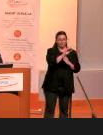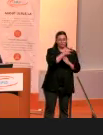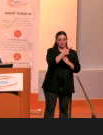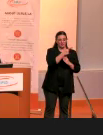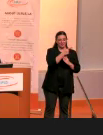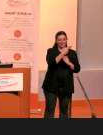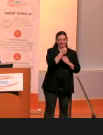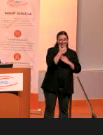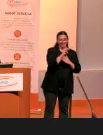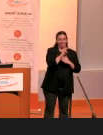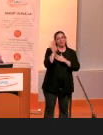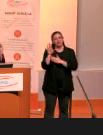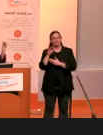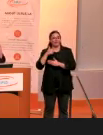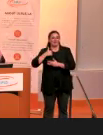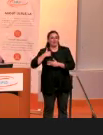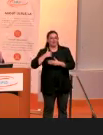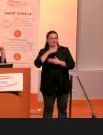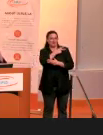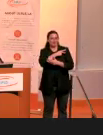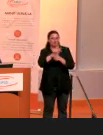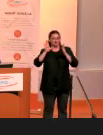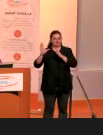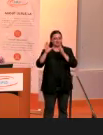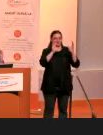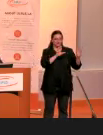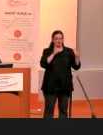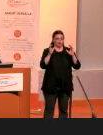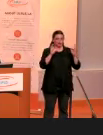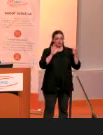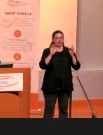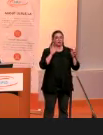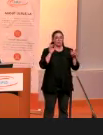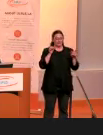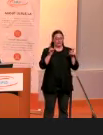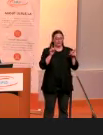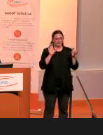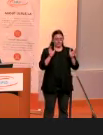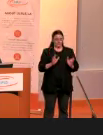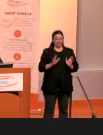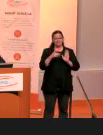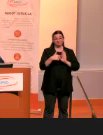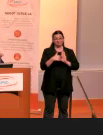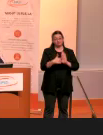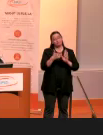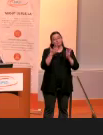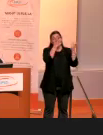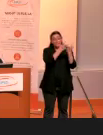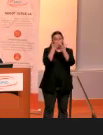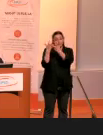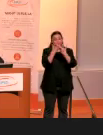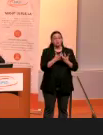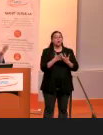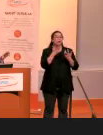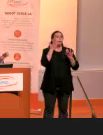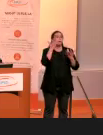disease risks over time. And anyway, when they compared those lupus patients to patients from the Framingham study and matched them all up on